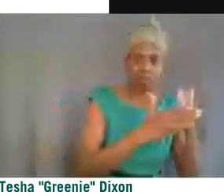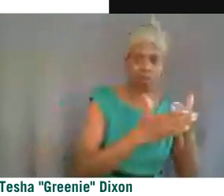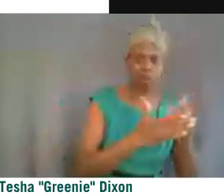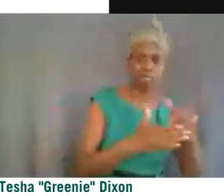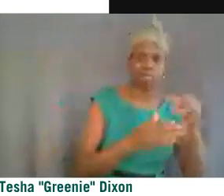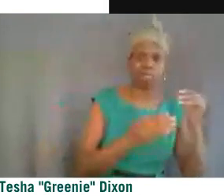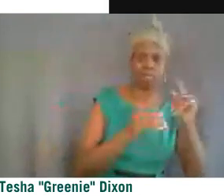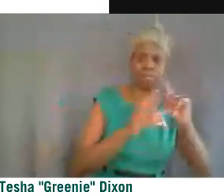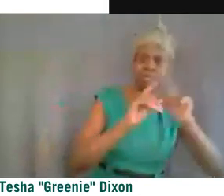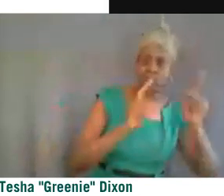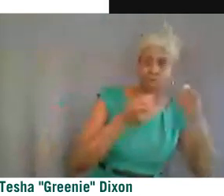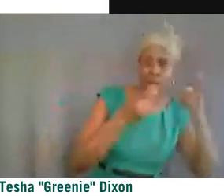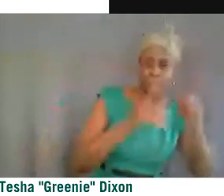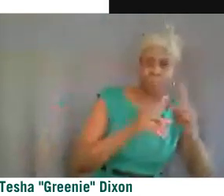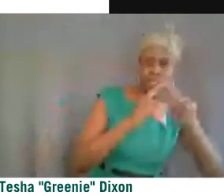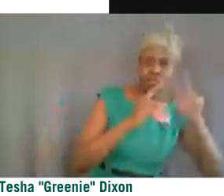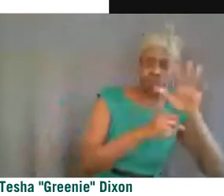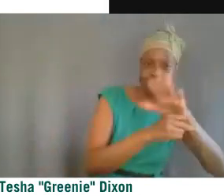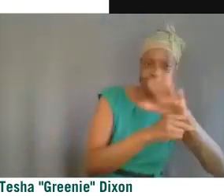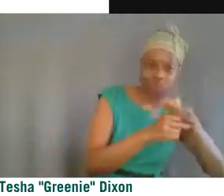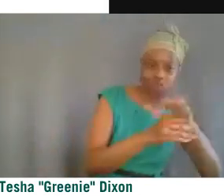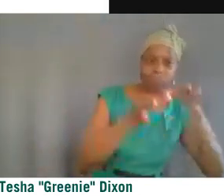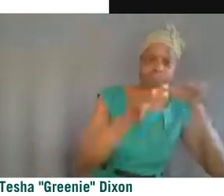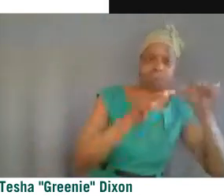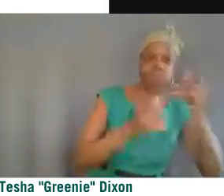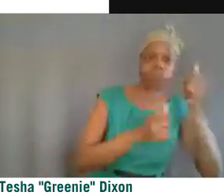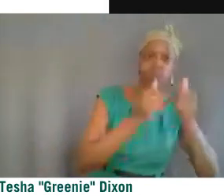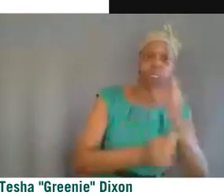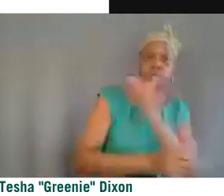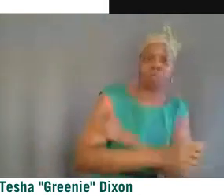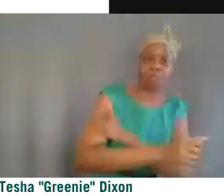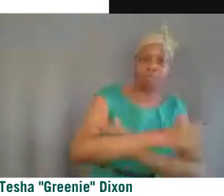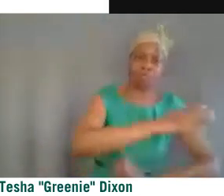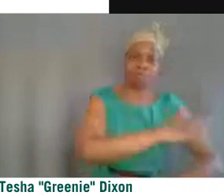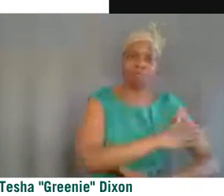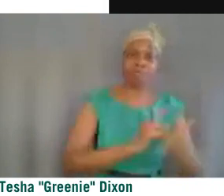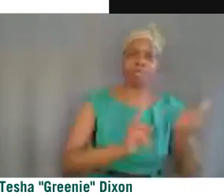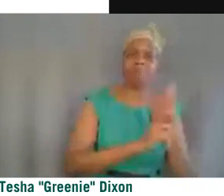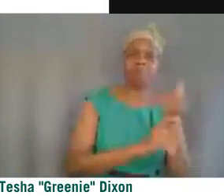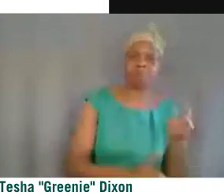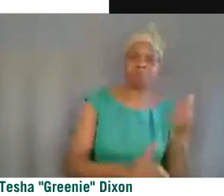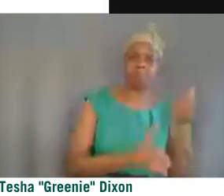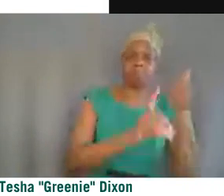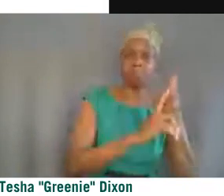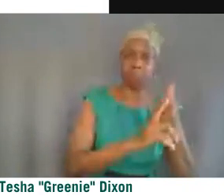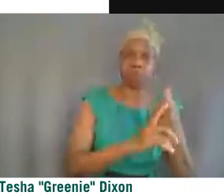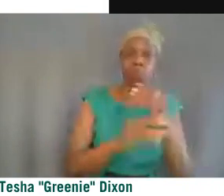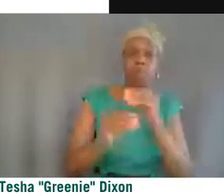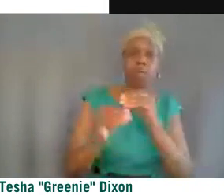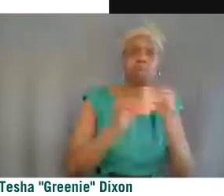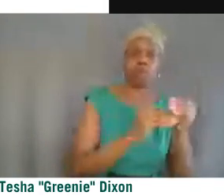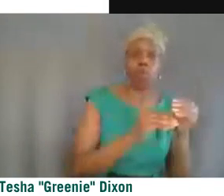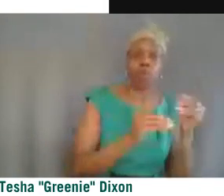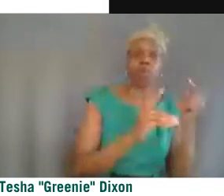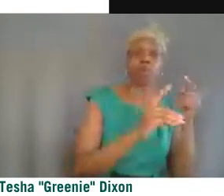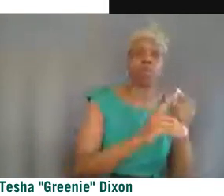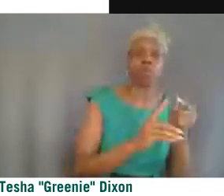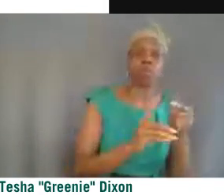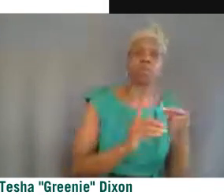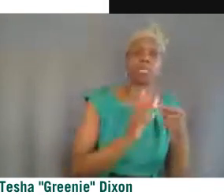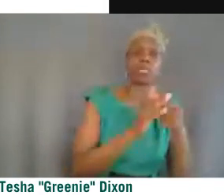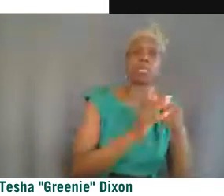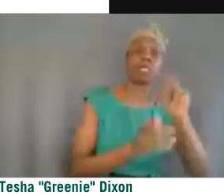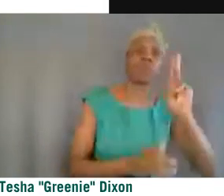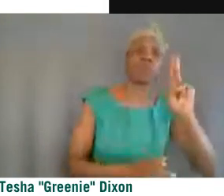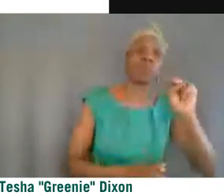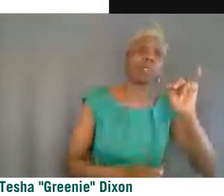done a little bit differently in different locations, it's describing which limbs are involved. We are moving towards saying unilateral